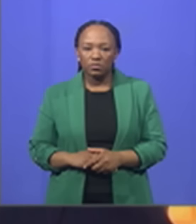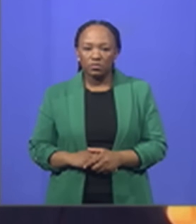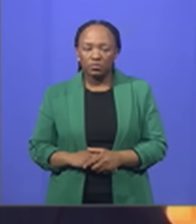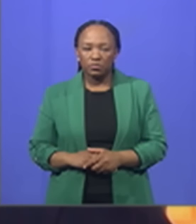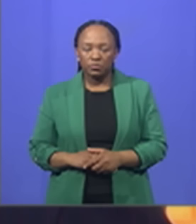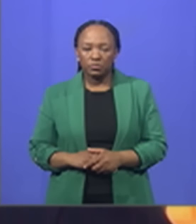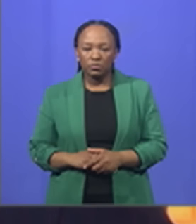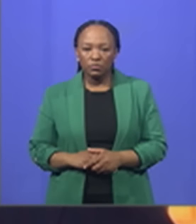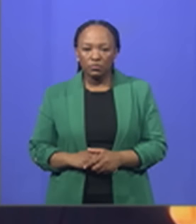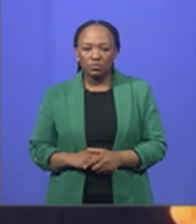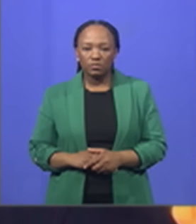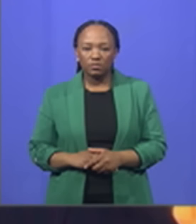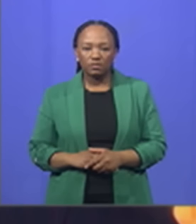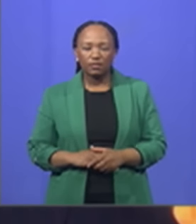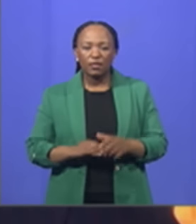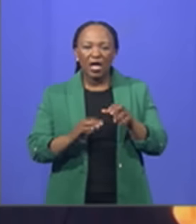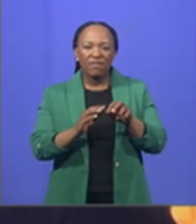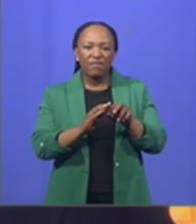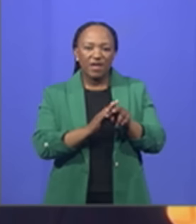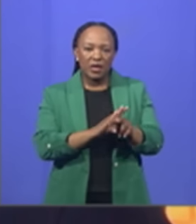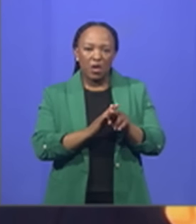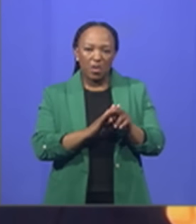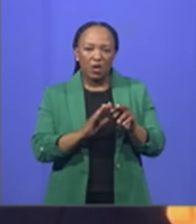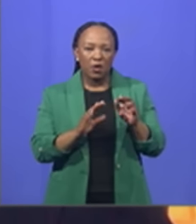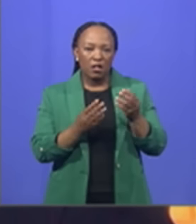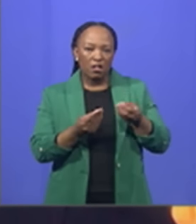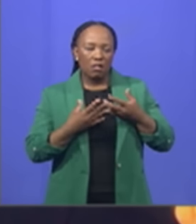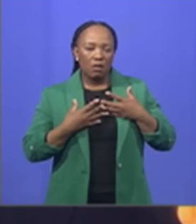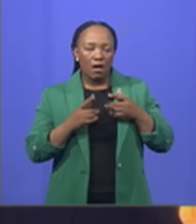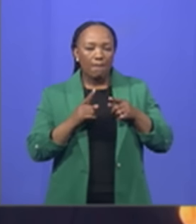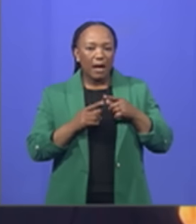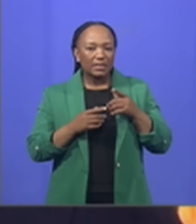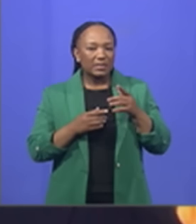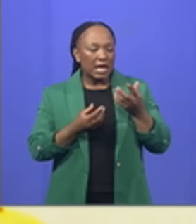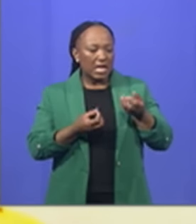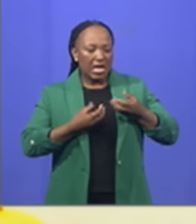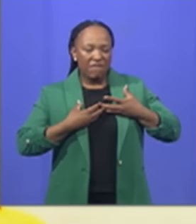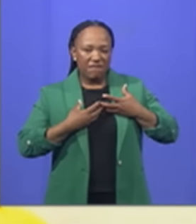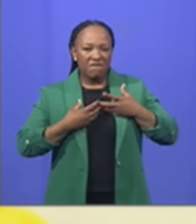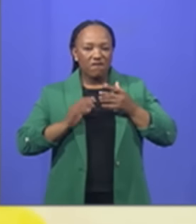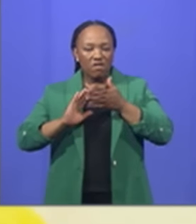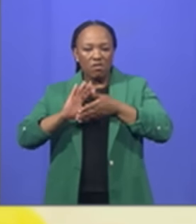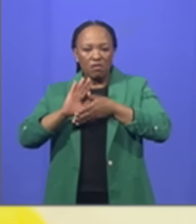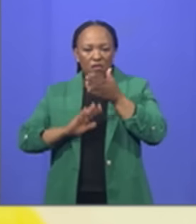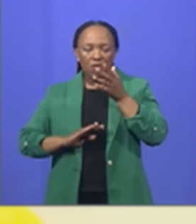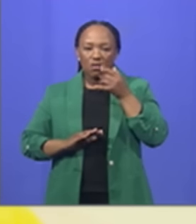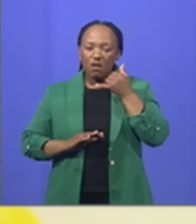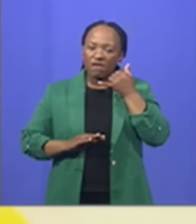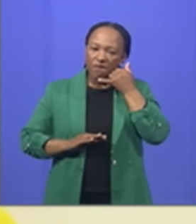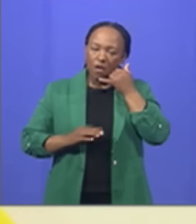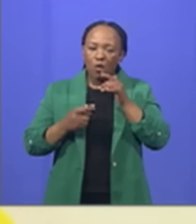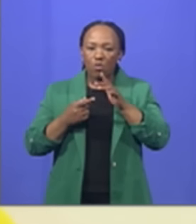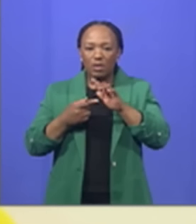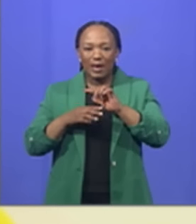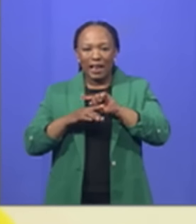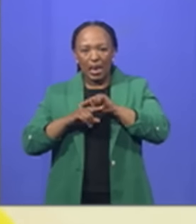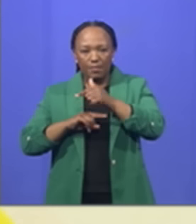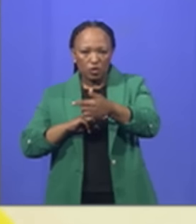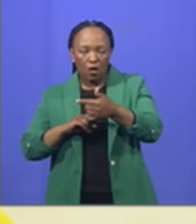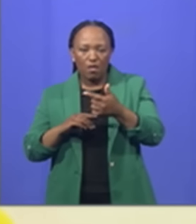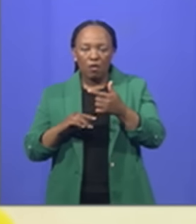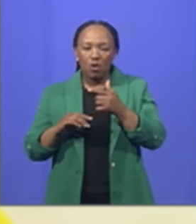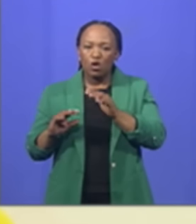Footage, but they do not allow you to go in with any digital instruments like your phones, your laptops, your tablets. You